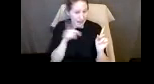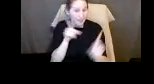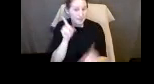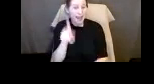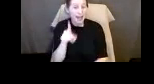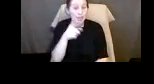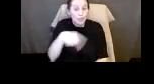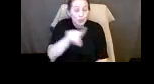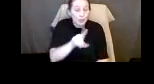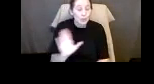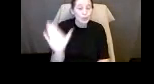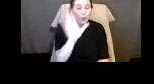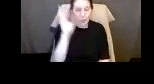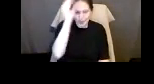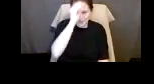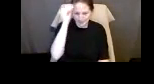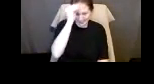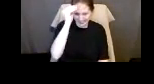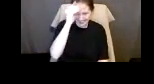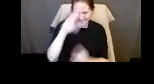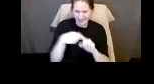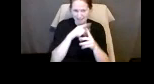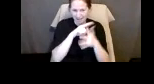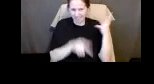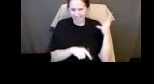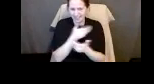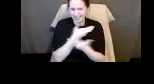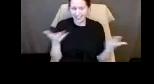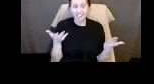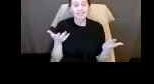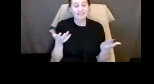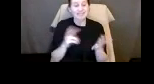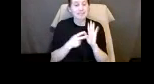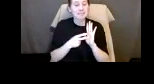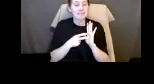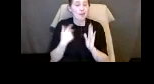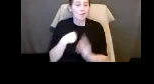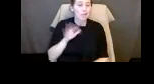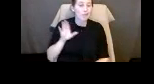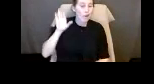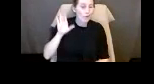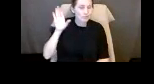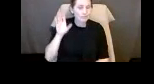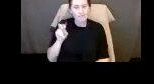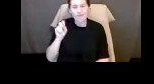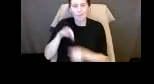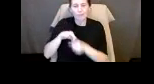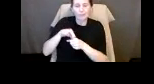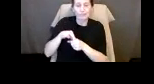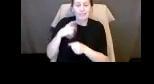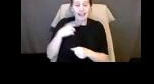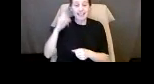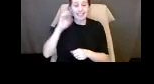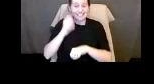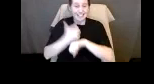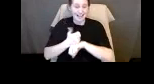you what you think about all of this. So we're going to vote on it. I actually created